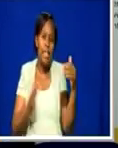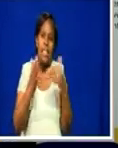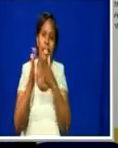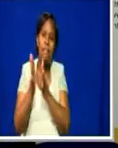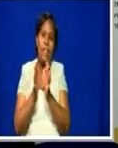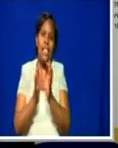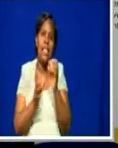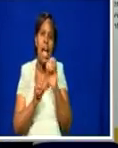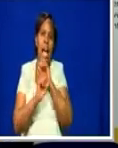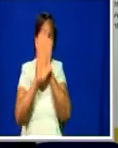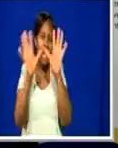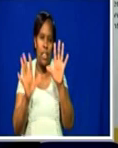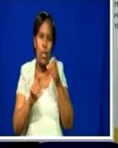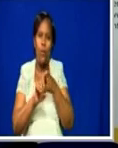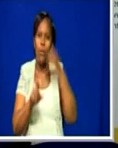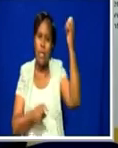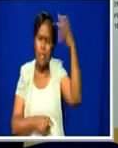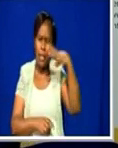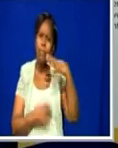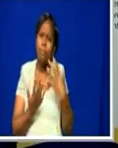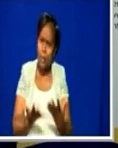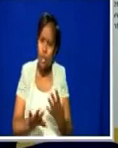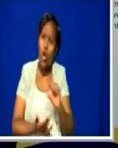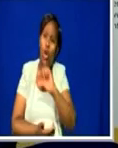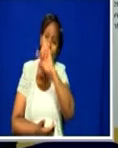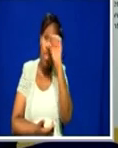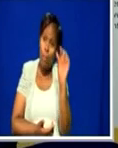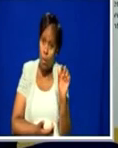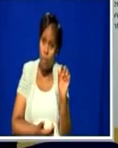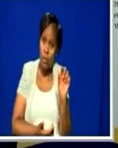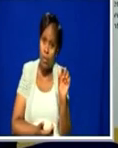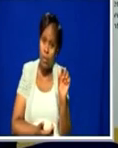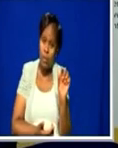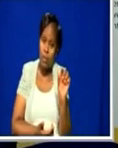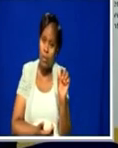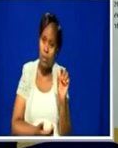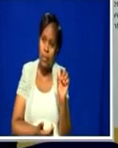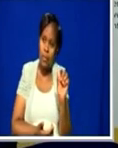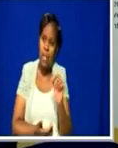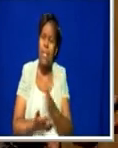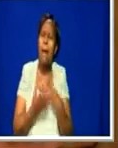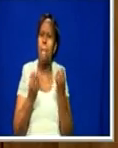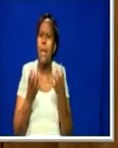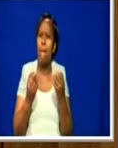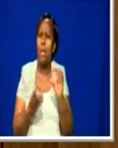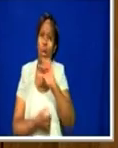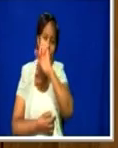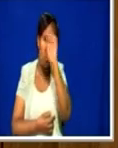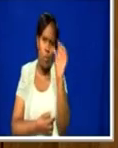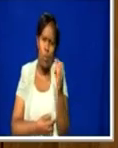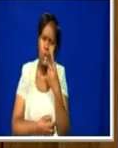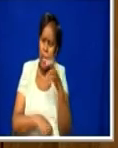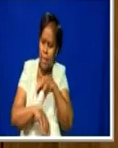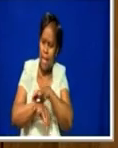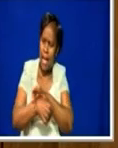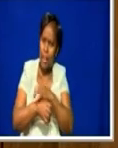the sun. Yes. Yes. So now the moons are of some have many moons. Like for example, if you look at the Earth, we